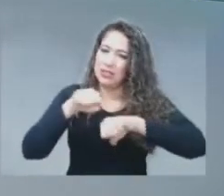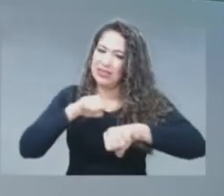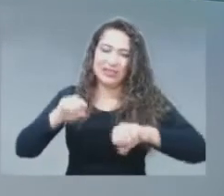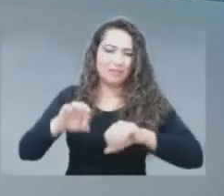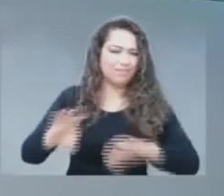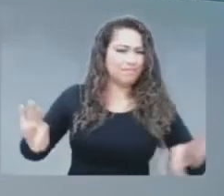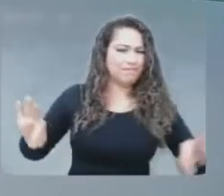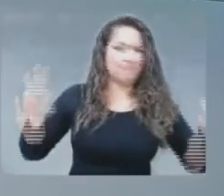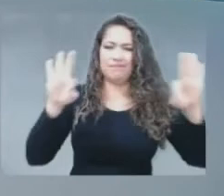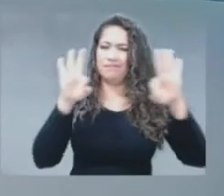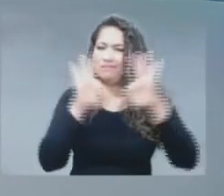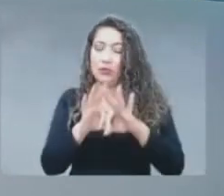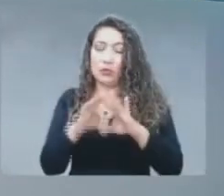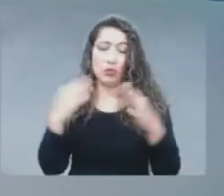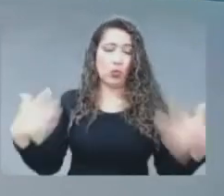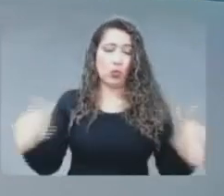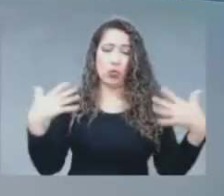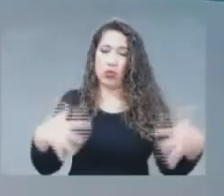there